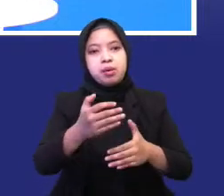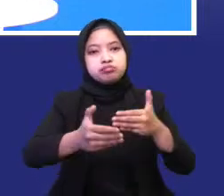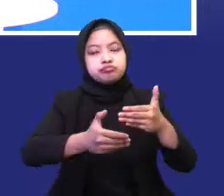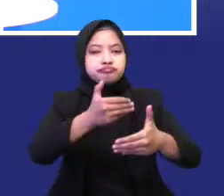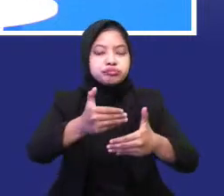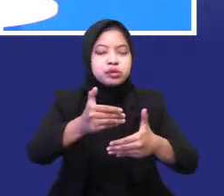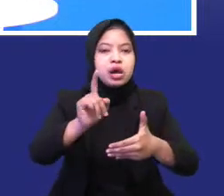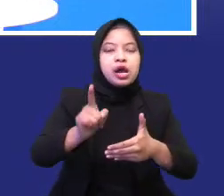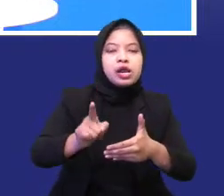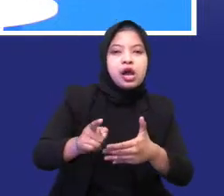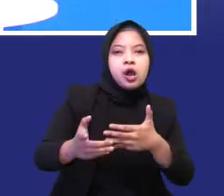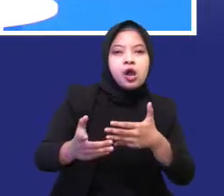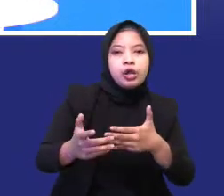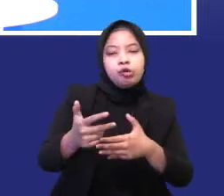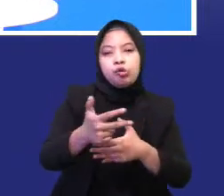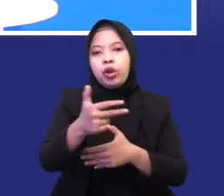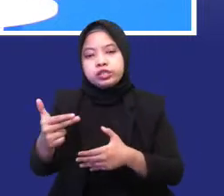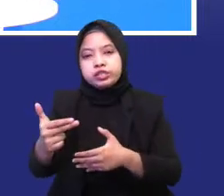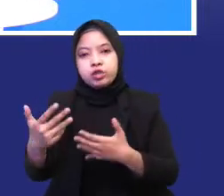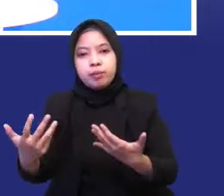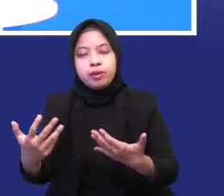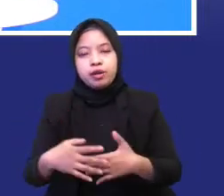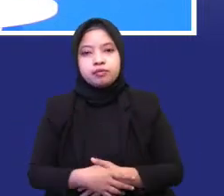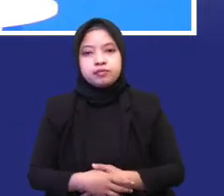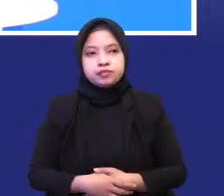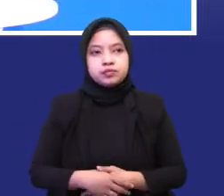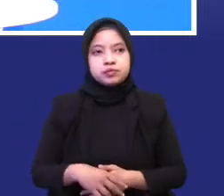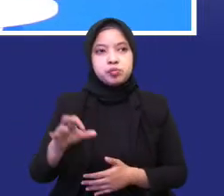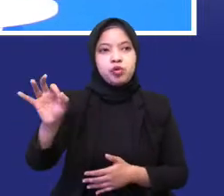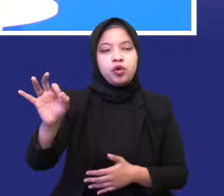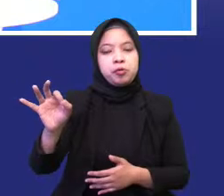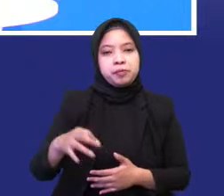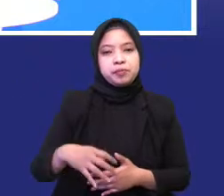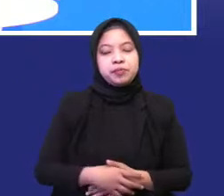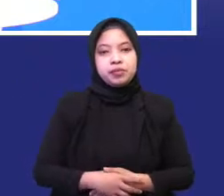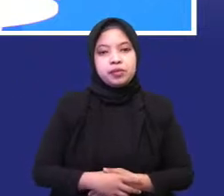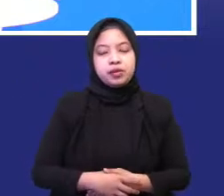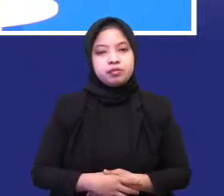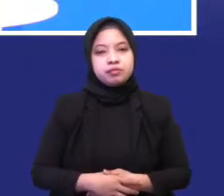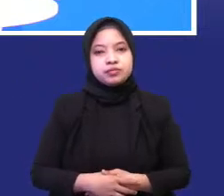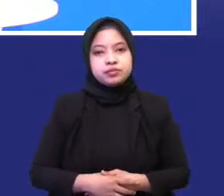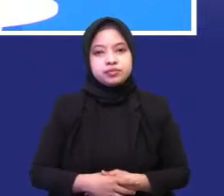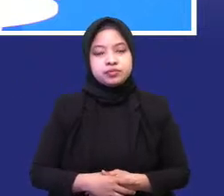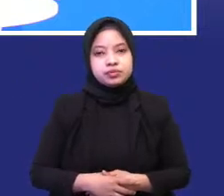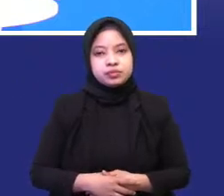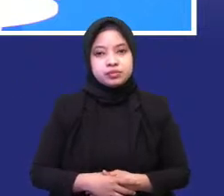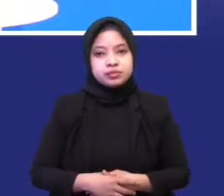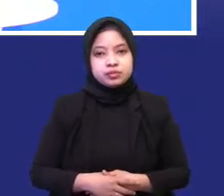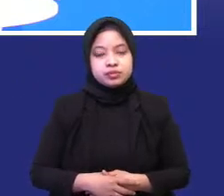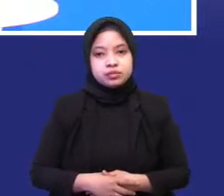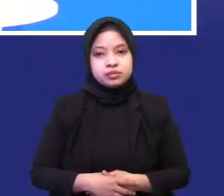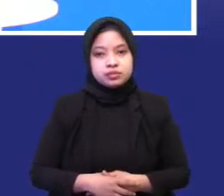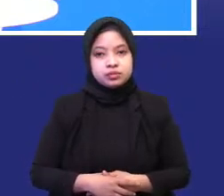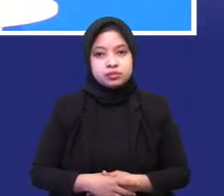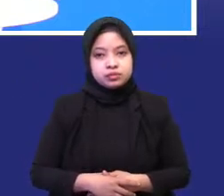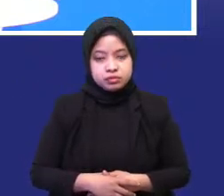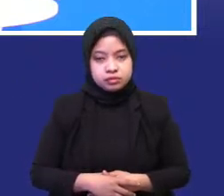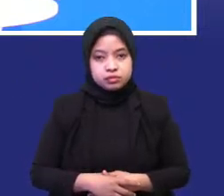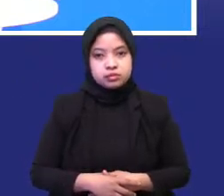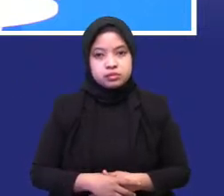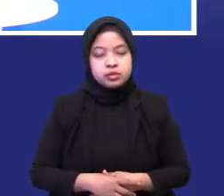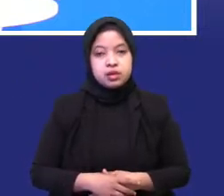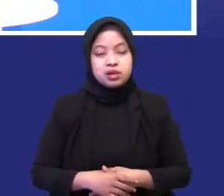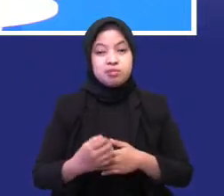they can now get that? Yes, yes. So basically, we are opening the number